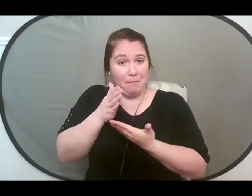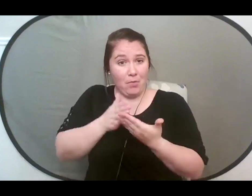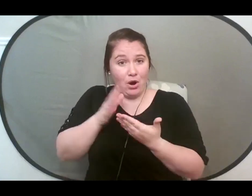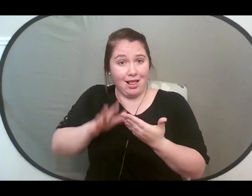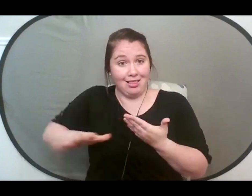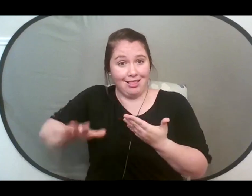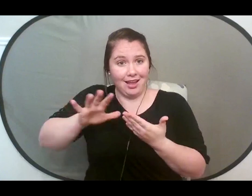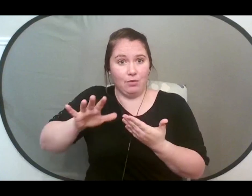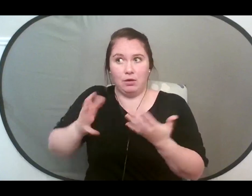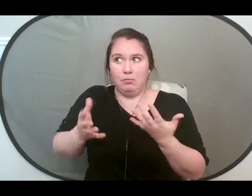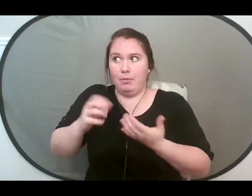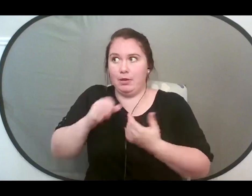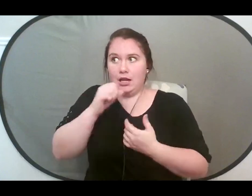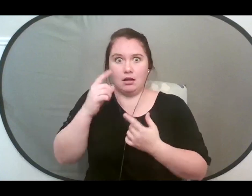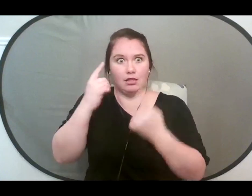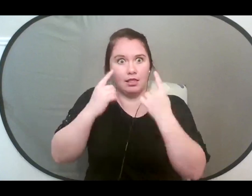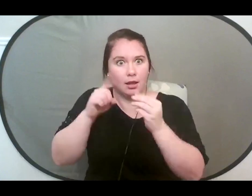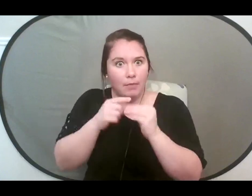not thought about,